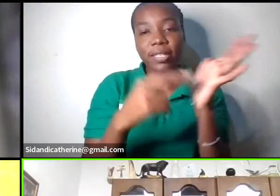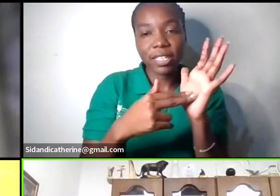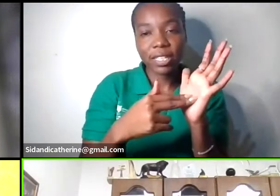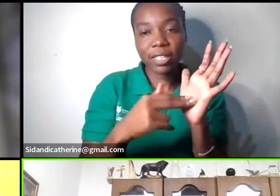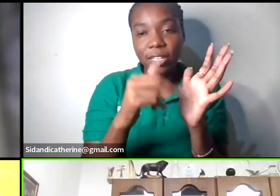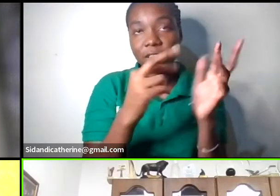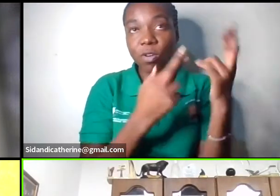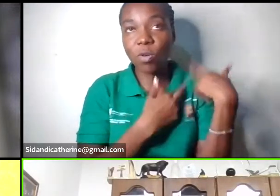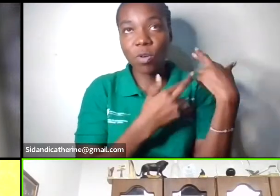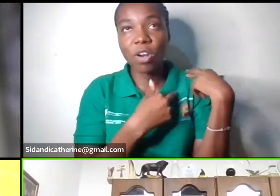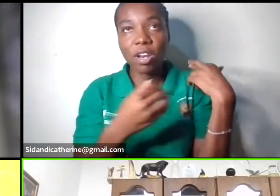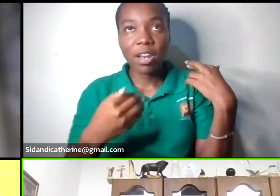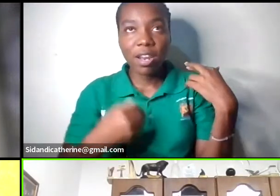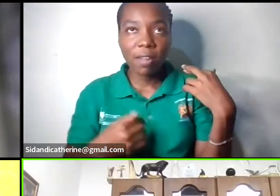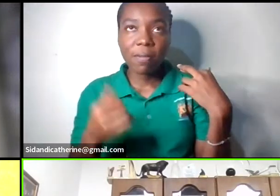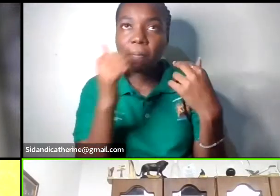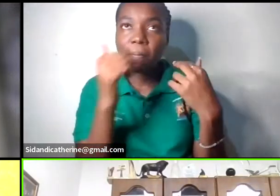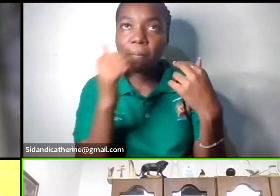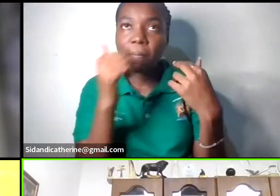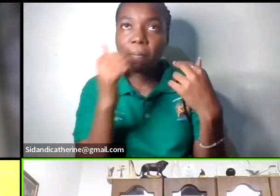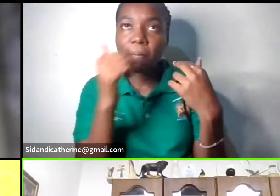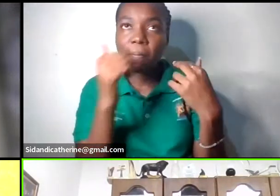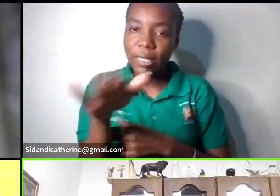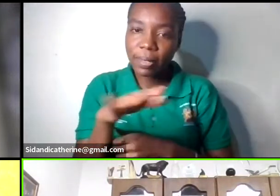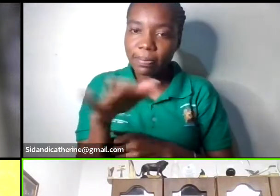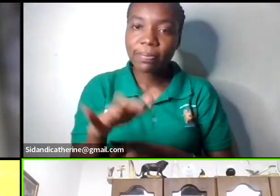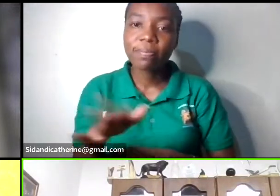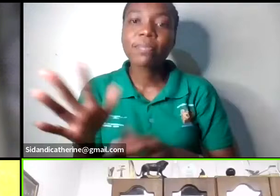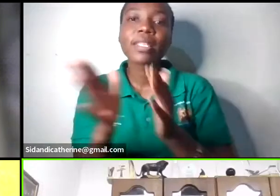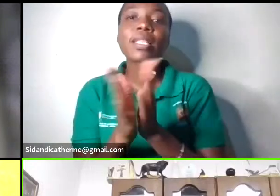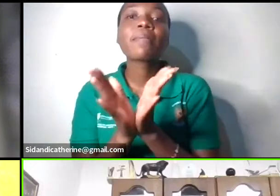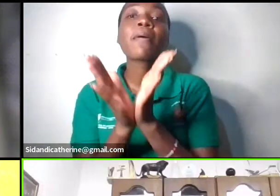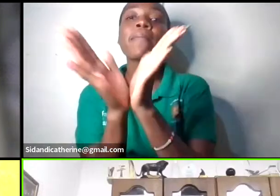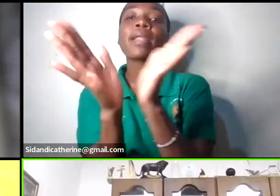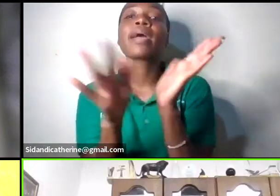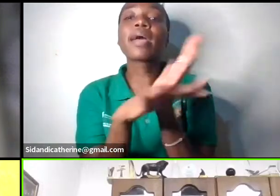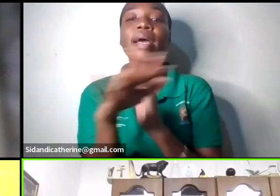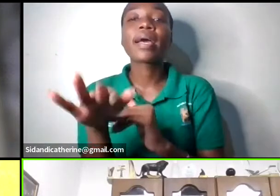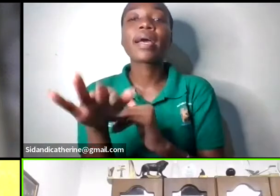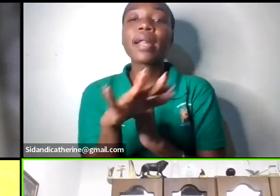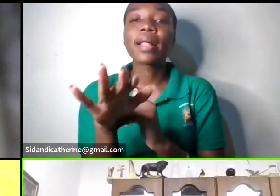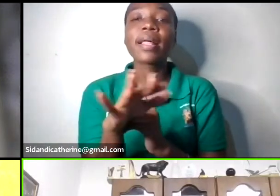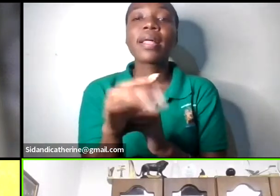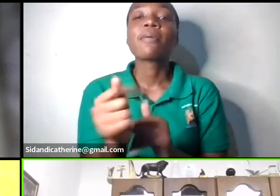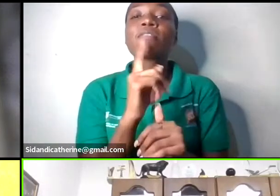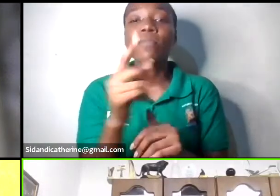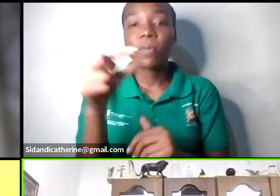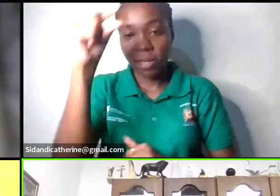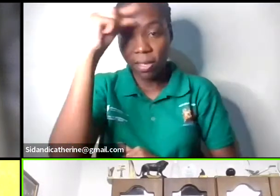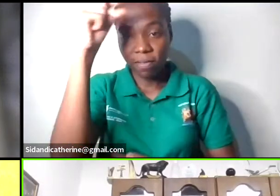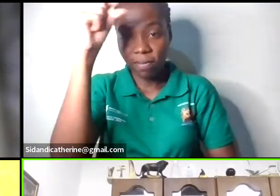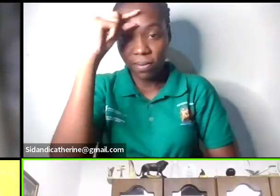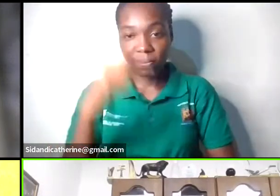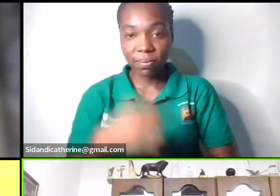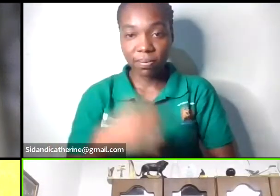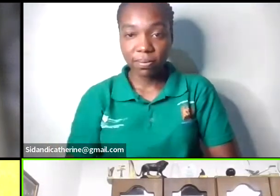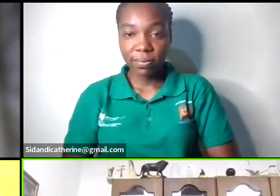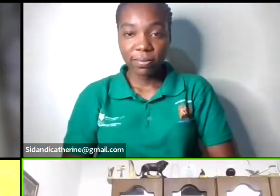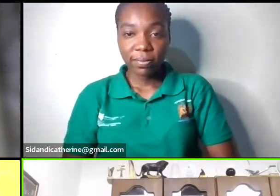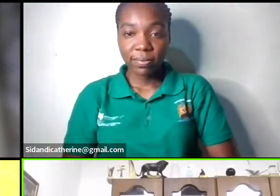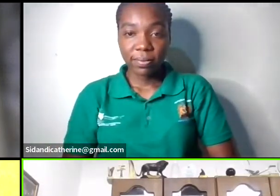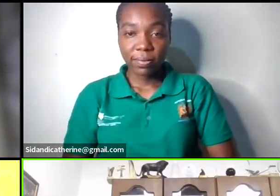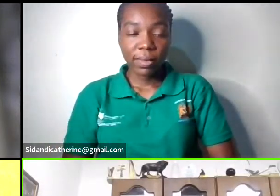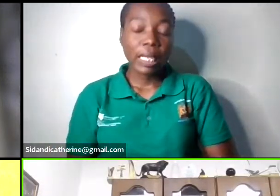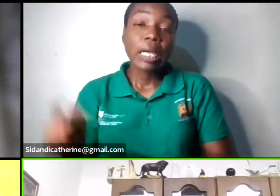sector and there's a role of the public sector. The government, in order to uplift